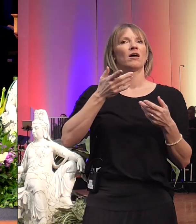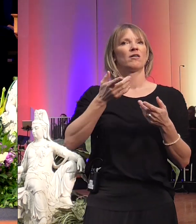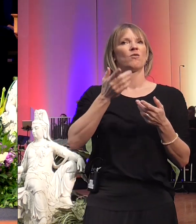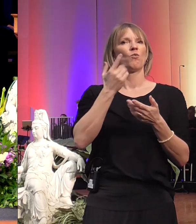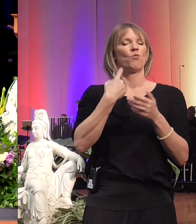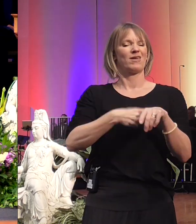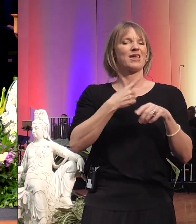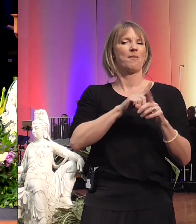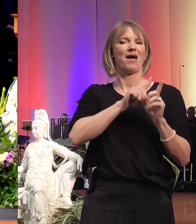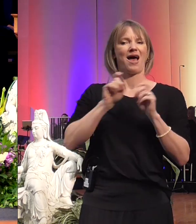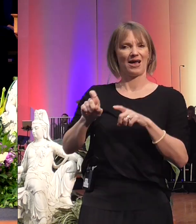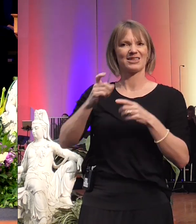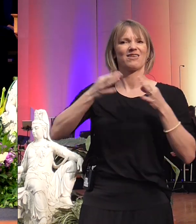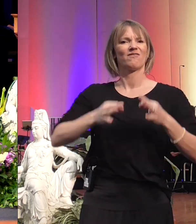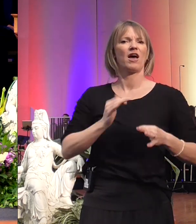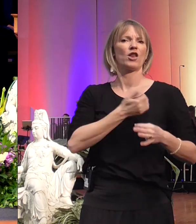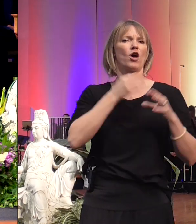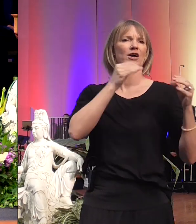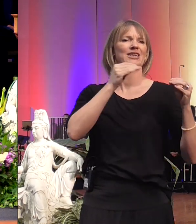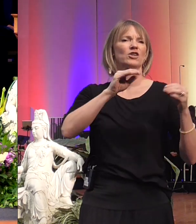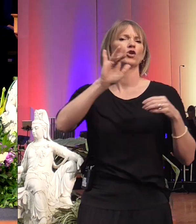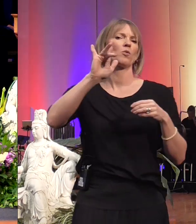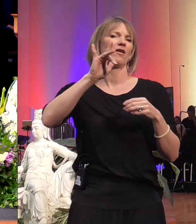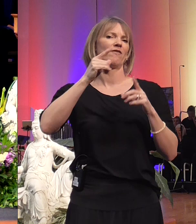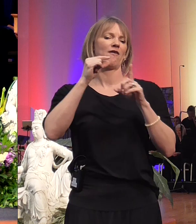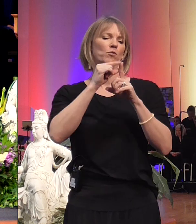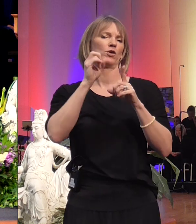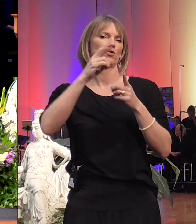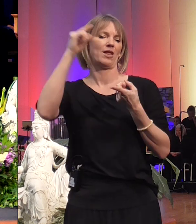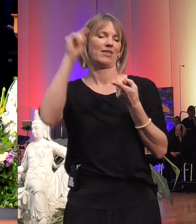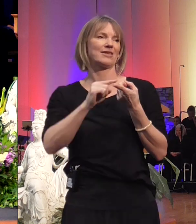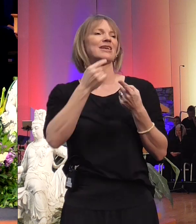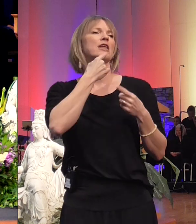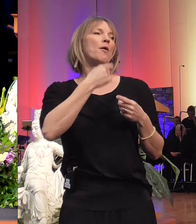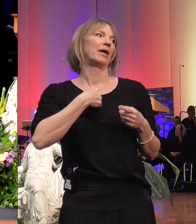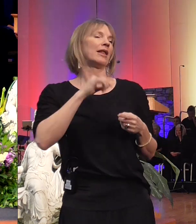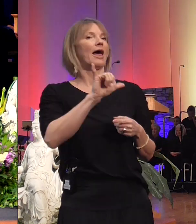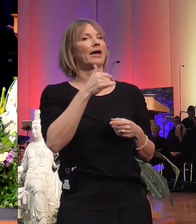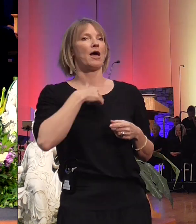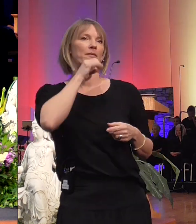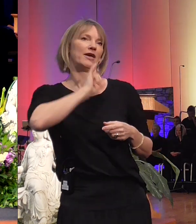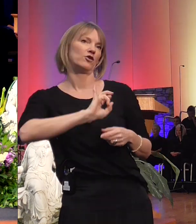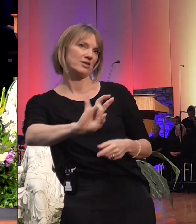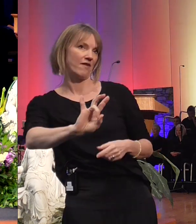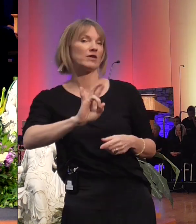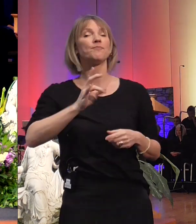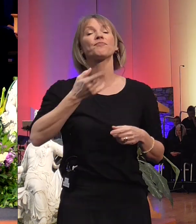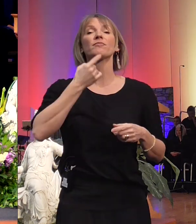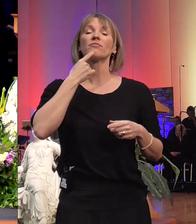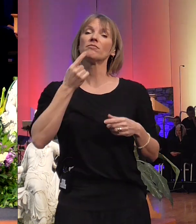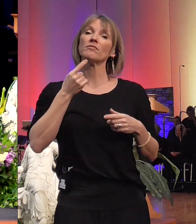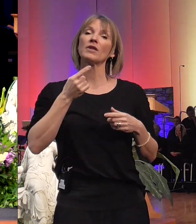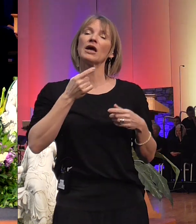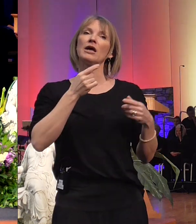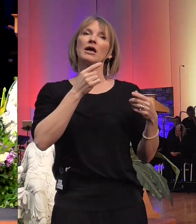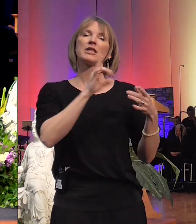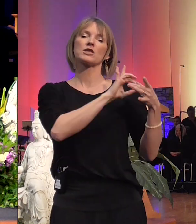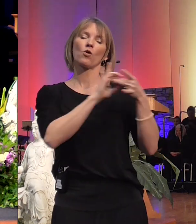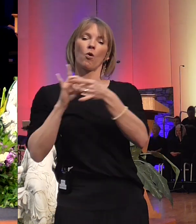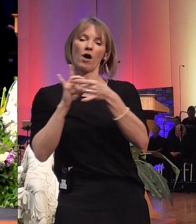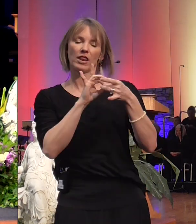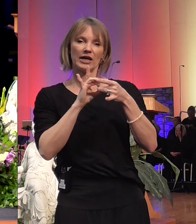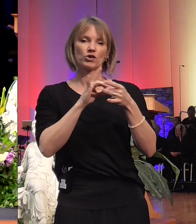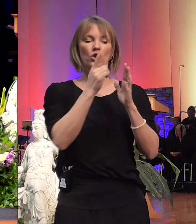our teaching in 25 words or less. In other words, tell it to me like I'm 7. And he said, it's a correlation